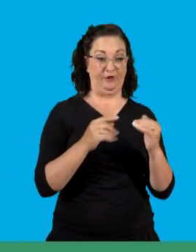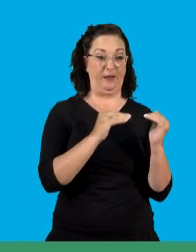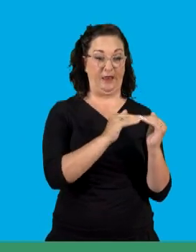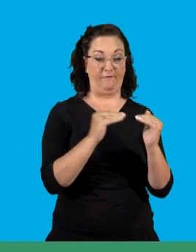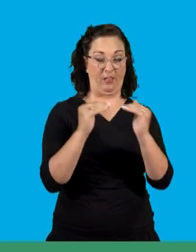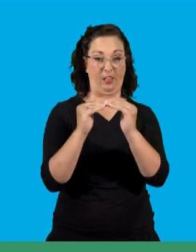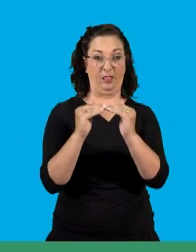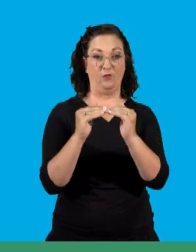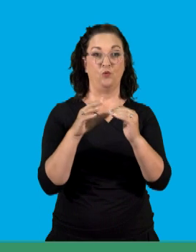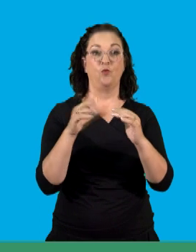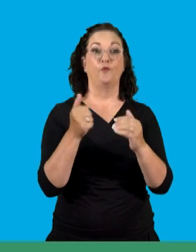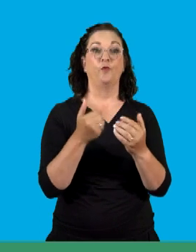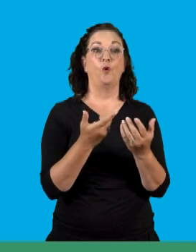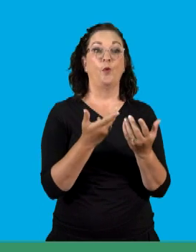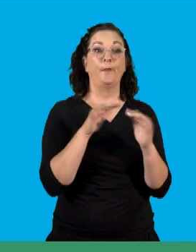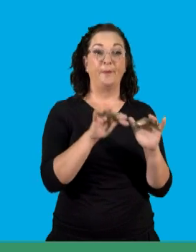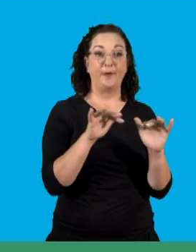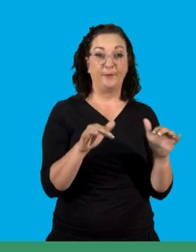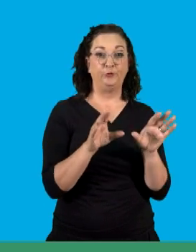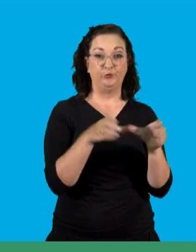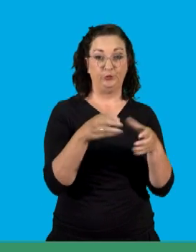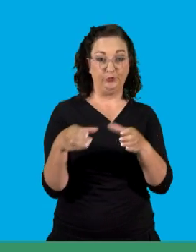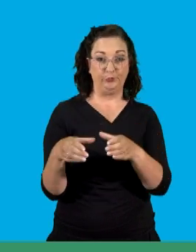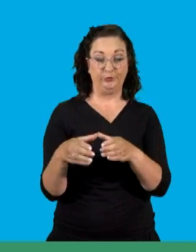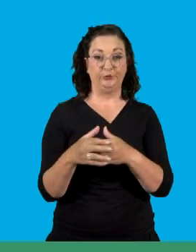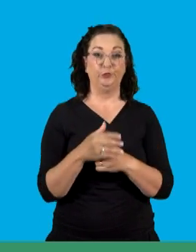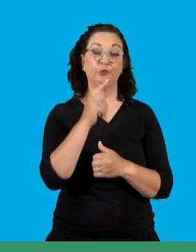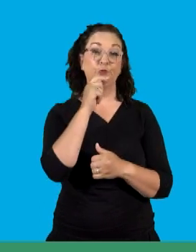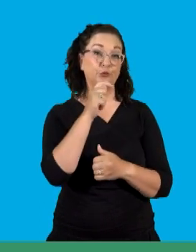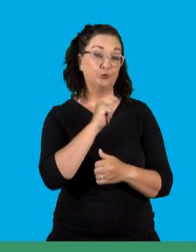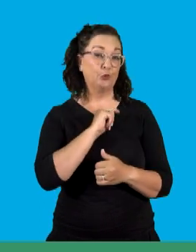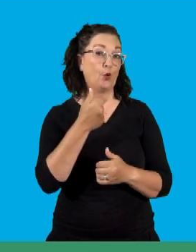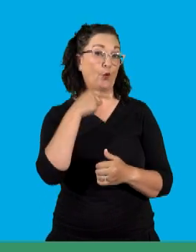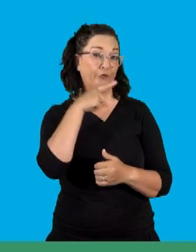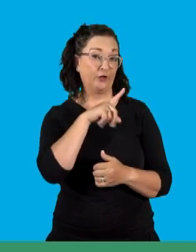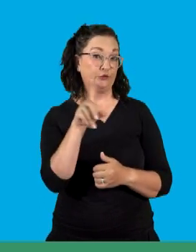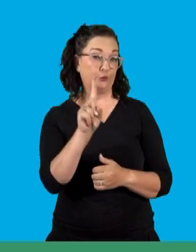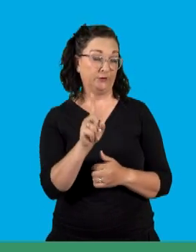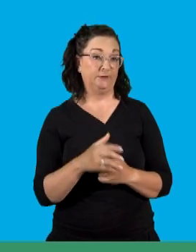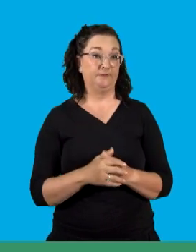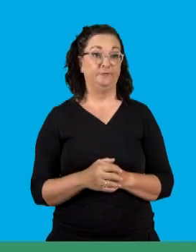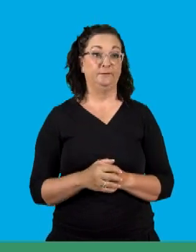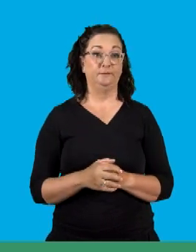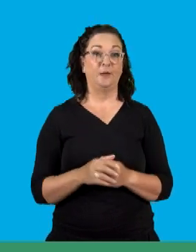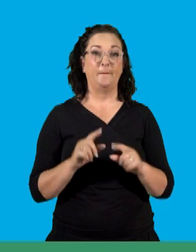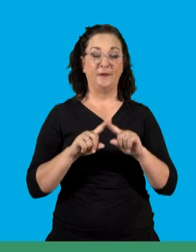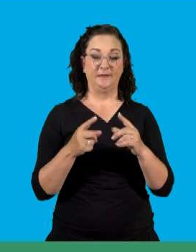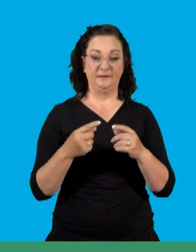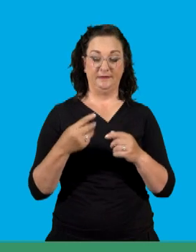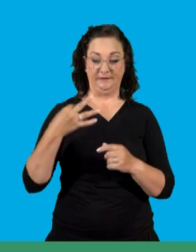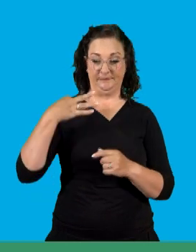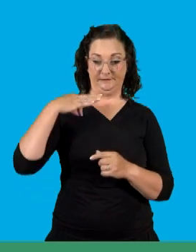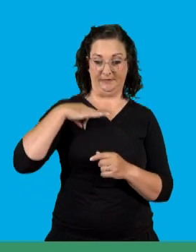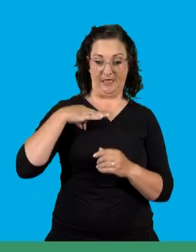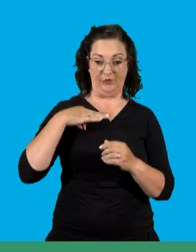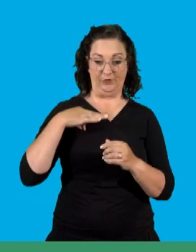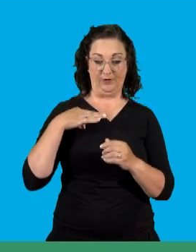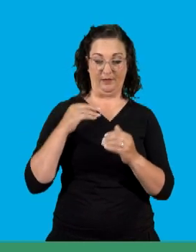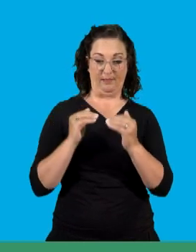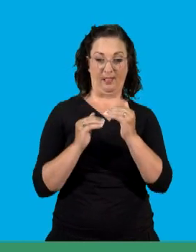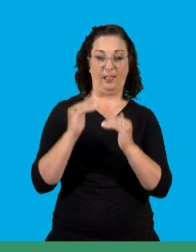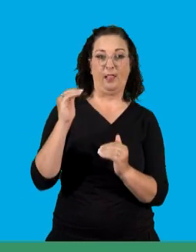between groups of people. So the statement says that the difference in income levels and